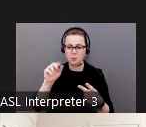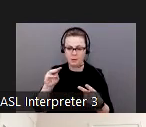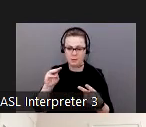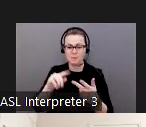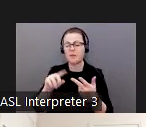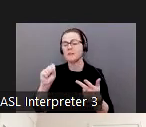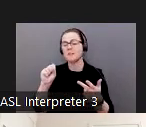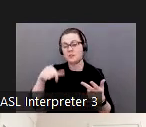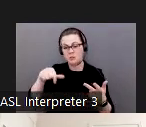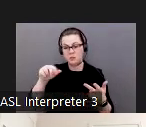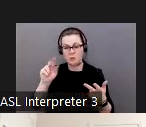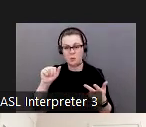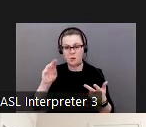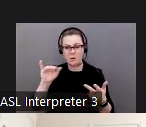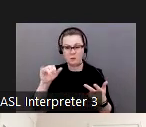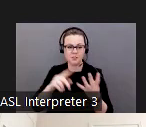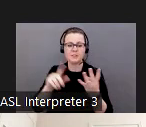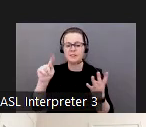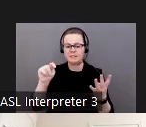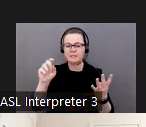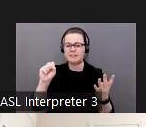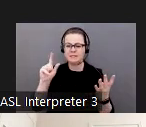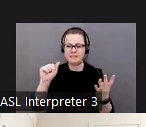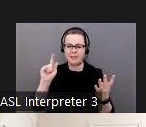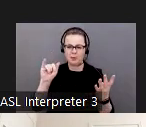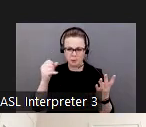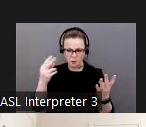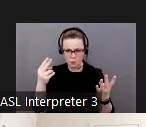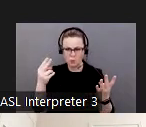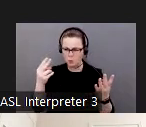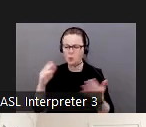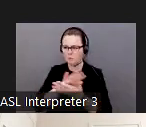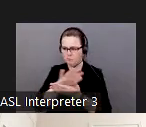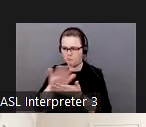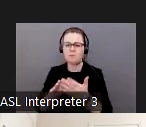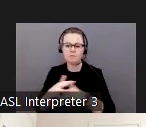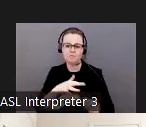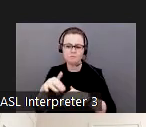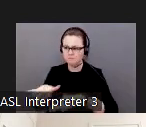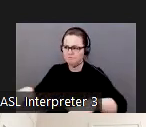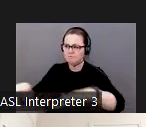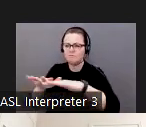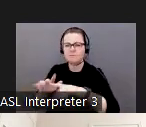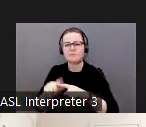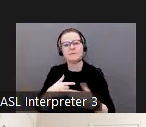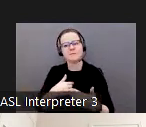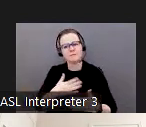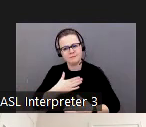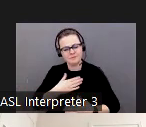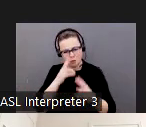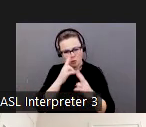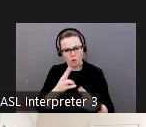And I'm very, very grateful to be present today, even remotely, and to be invited to speak. So thank you, EAPO, for having